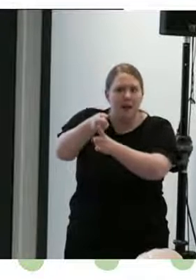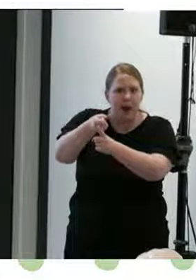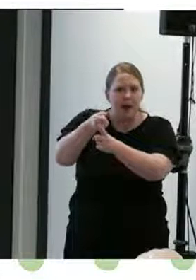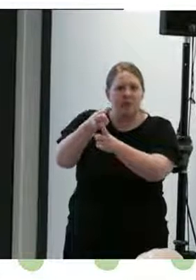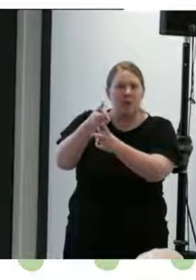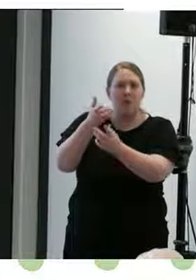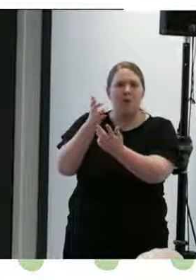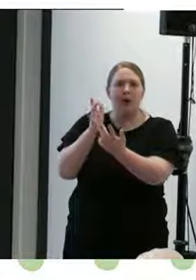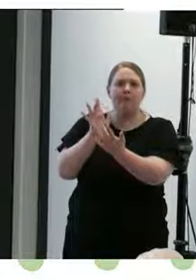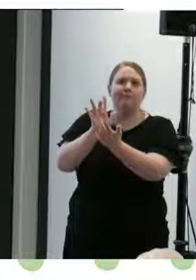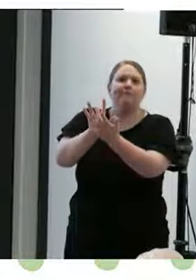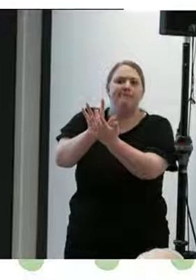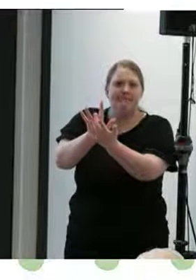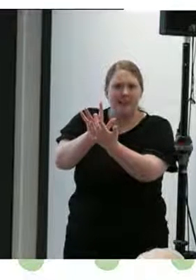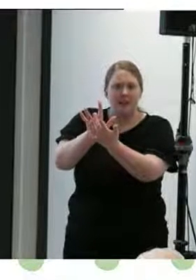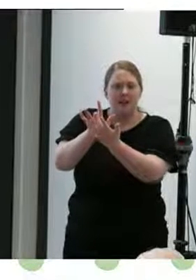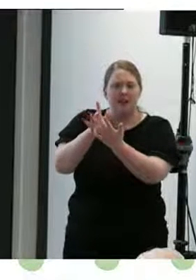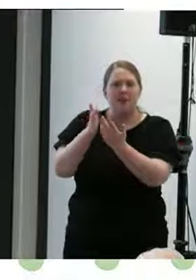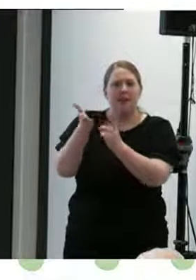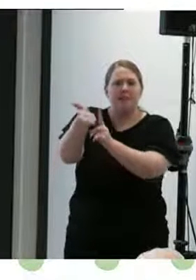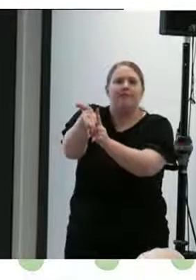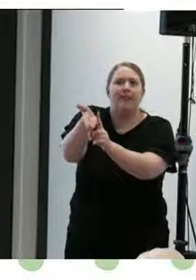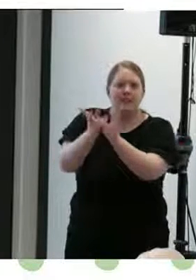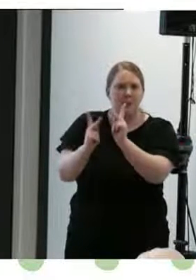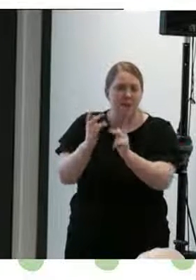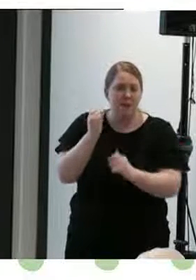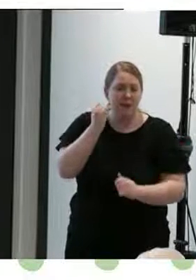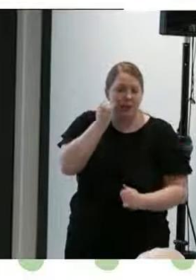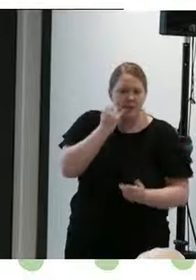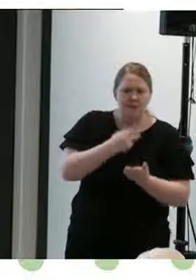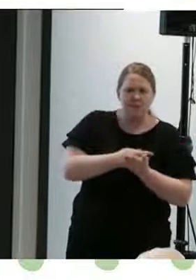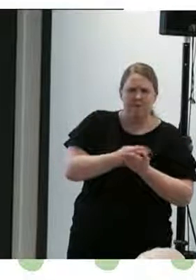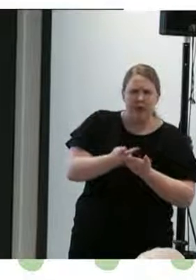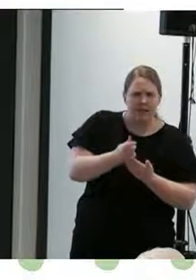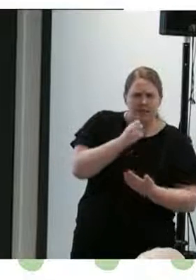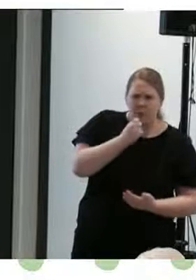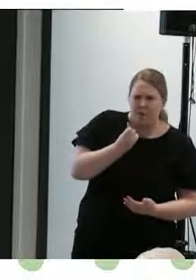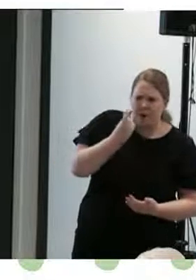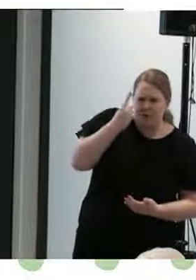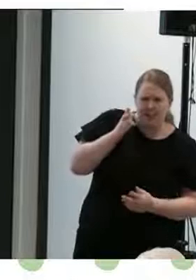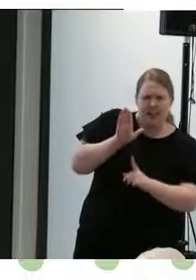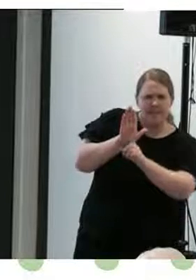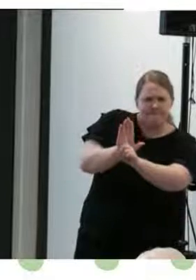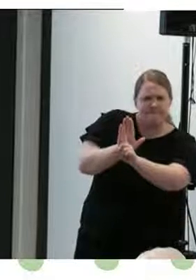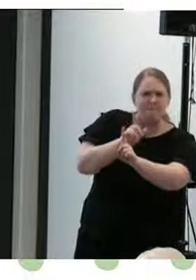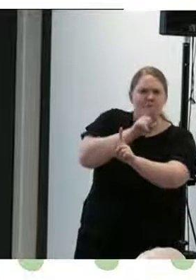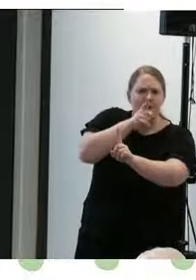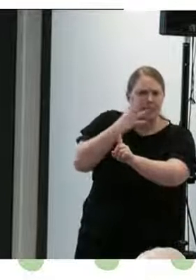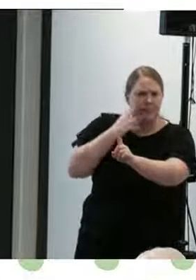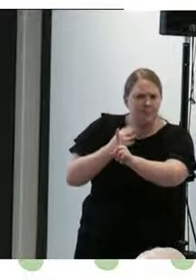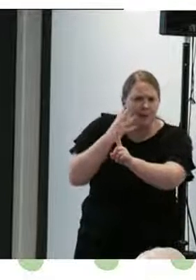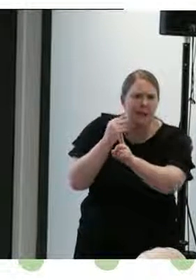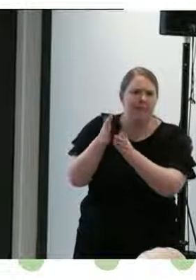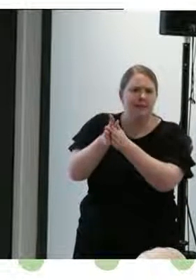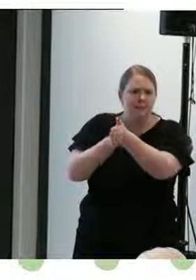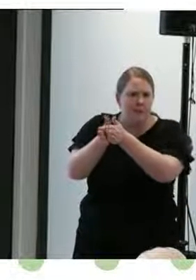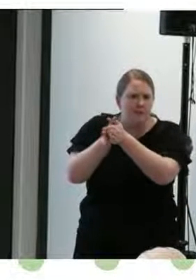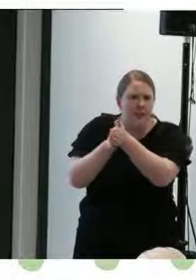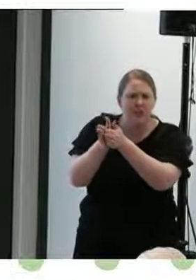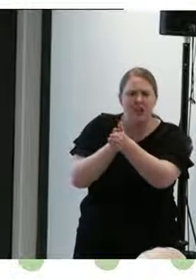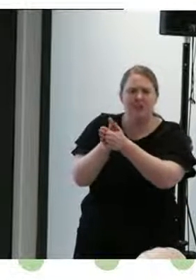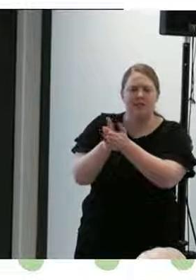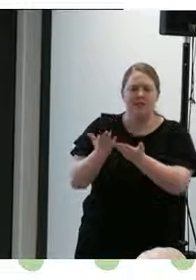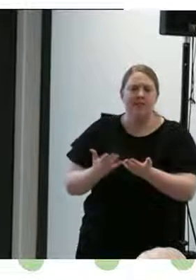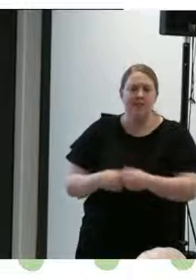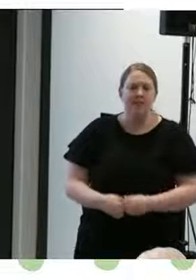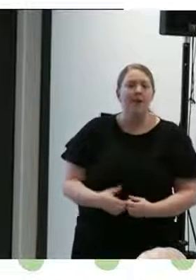to people if we make assumptions about what motivates their behavior without actually talking to them. And so I